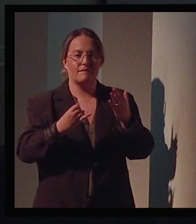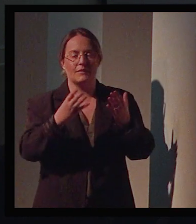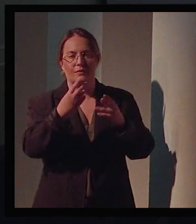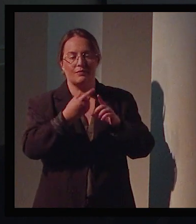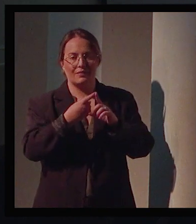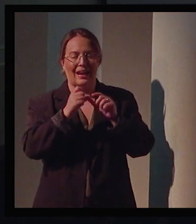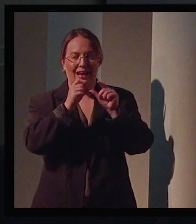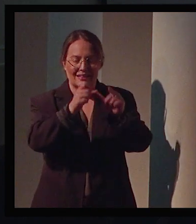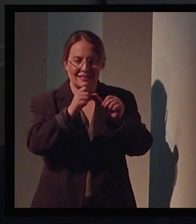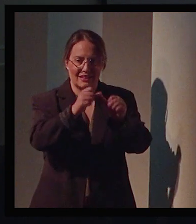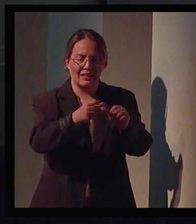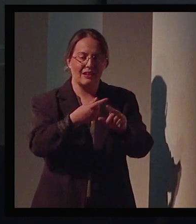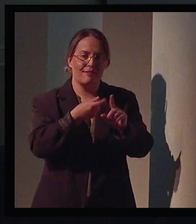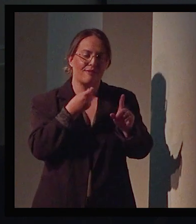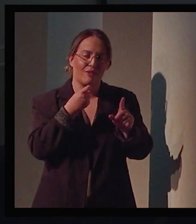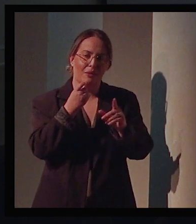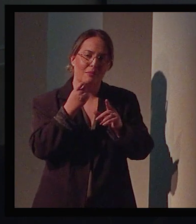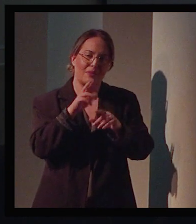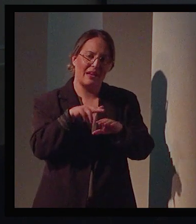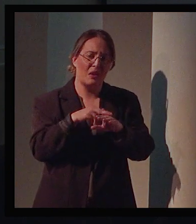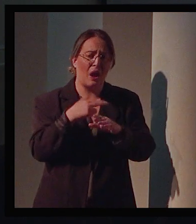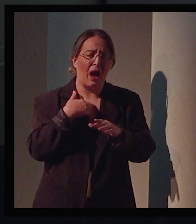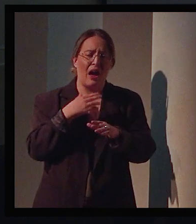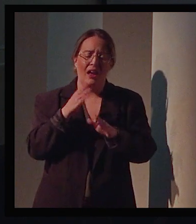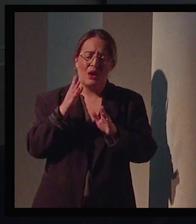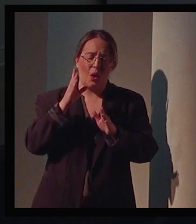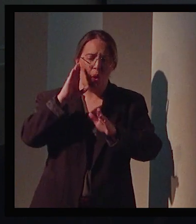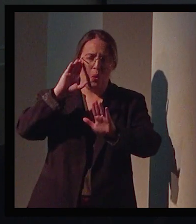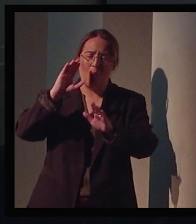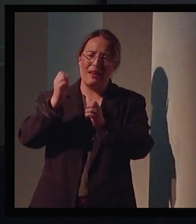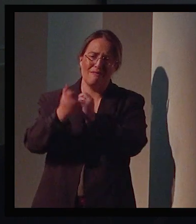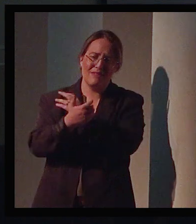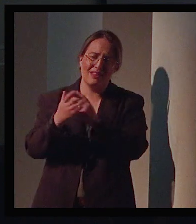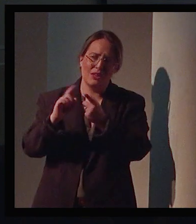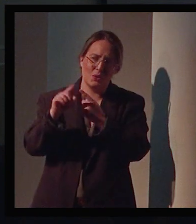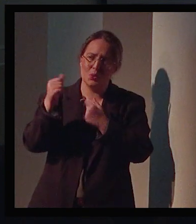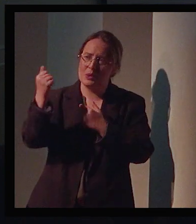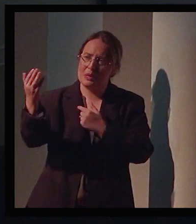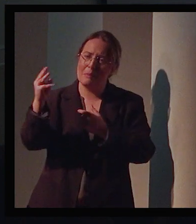I owe everything to Boudin, and I attribute my success to him."